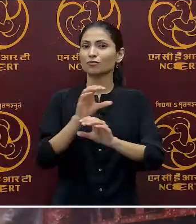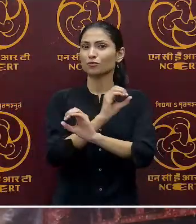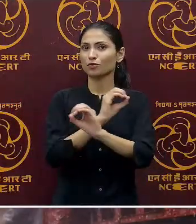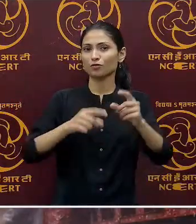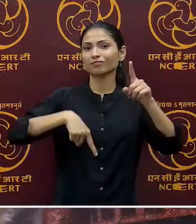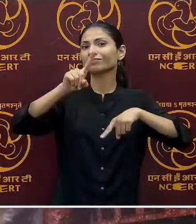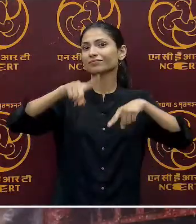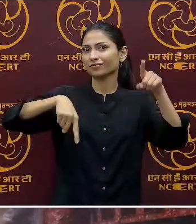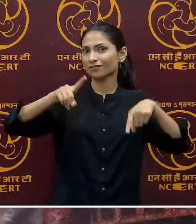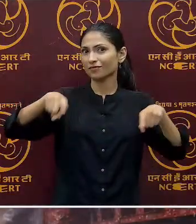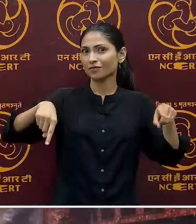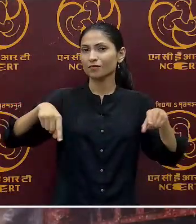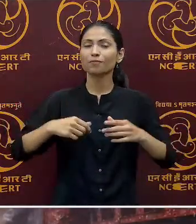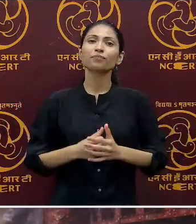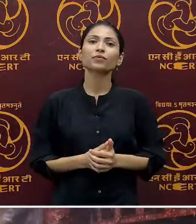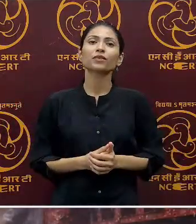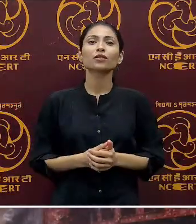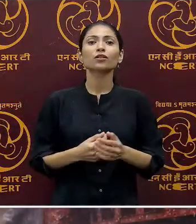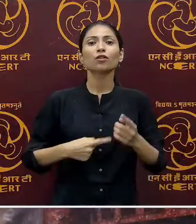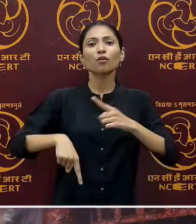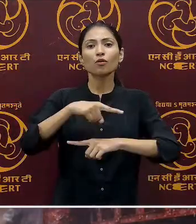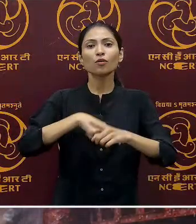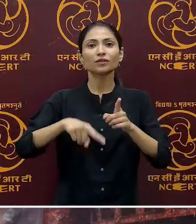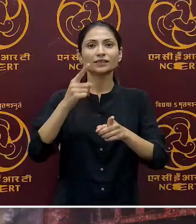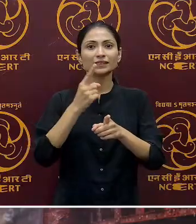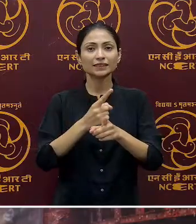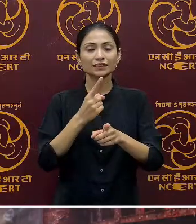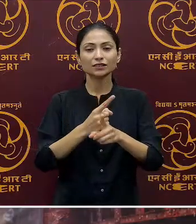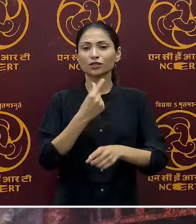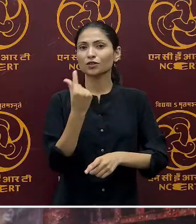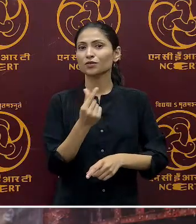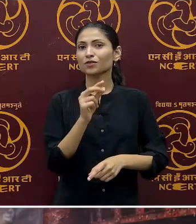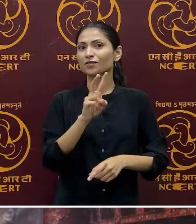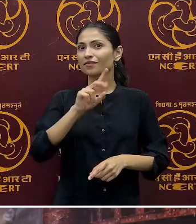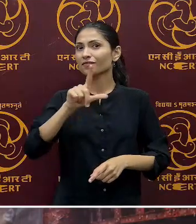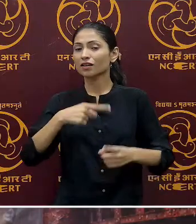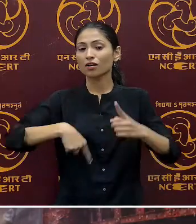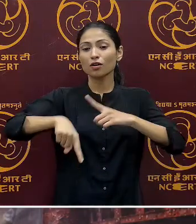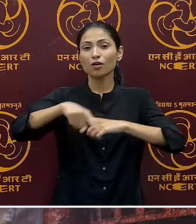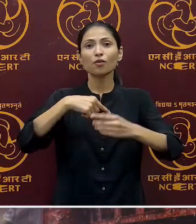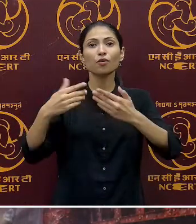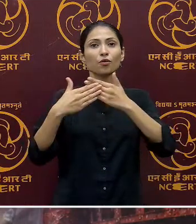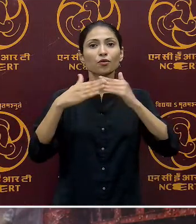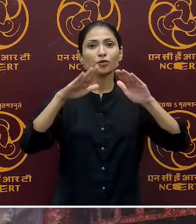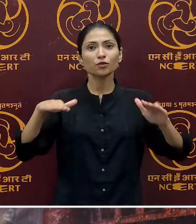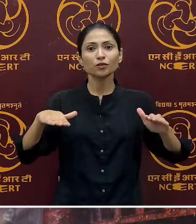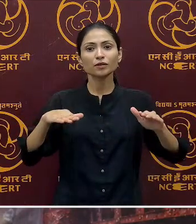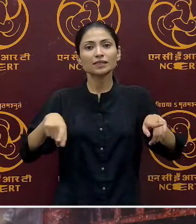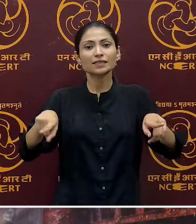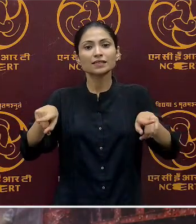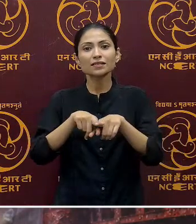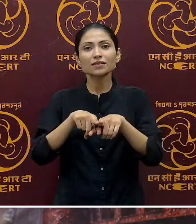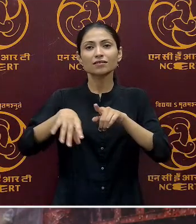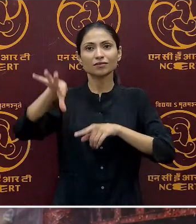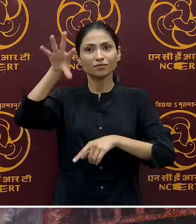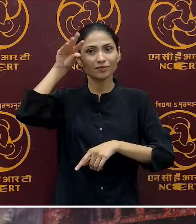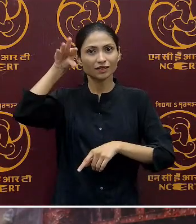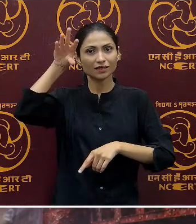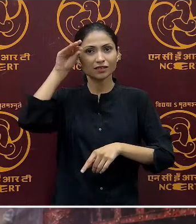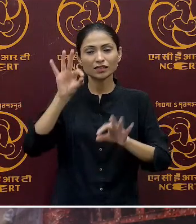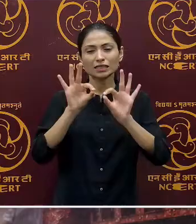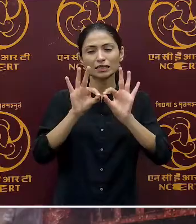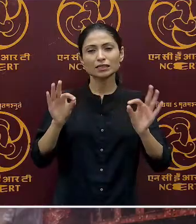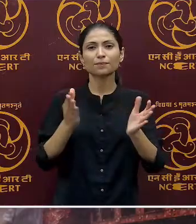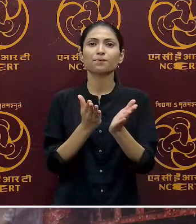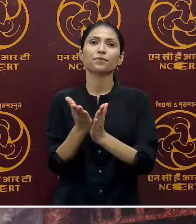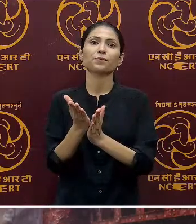virtual labs to provide the same pace to all the students, and also they can provide the access to the virtual labs